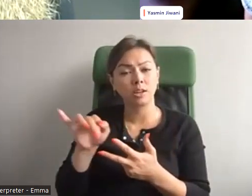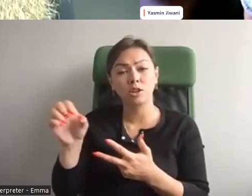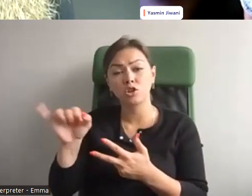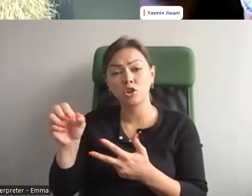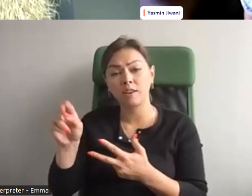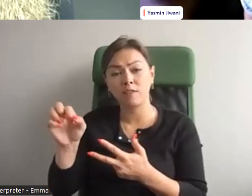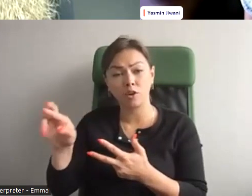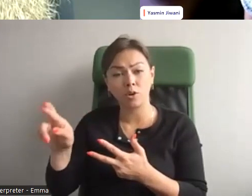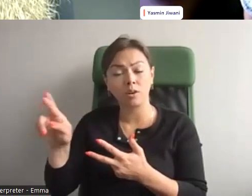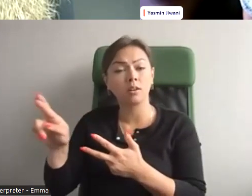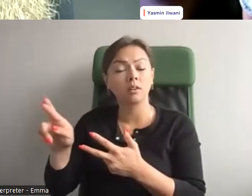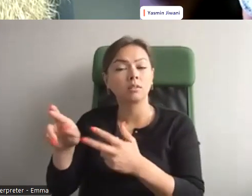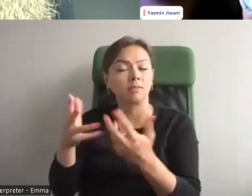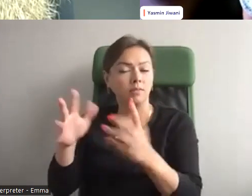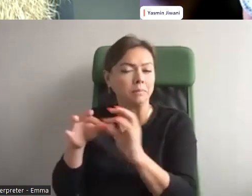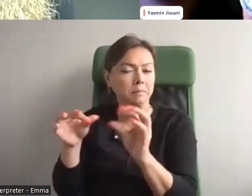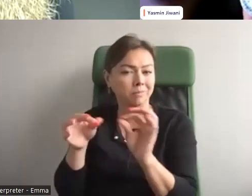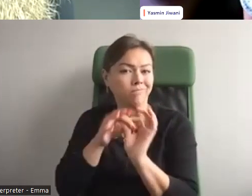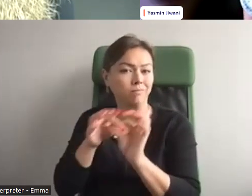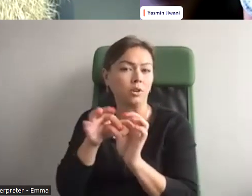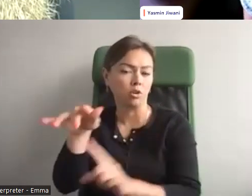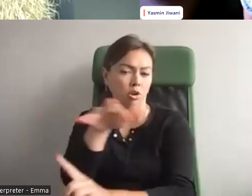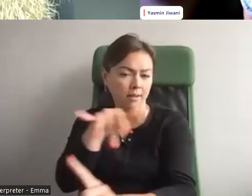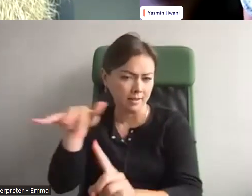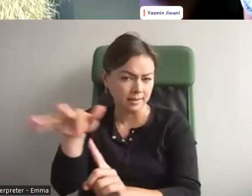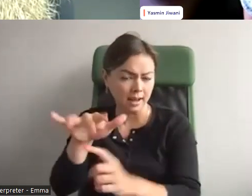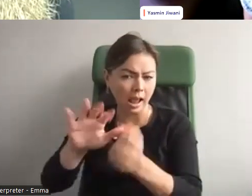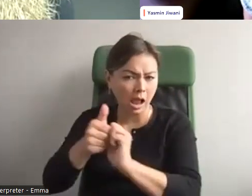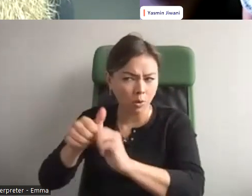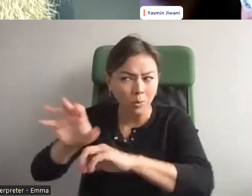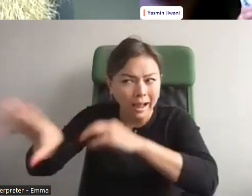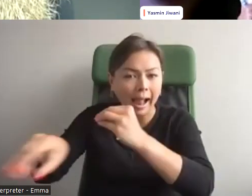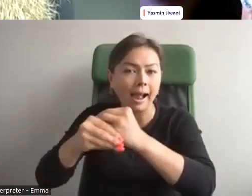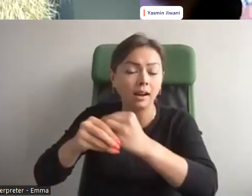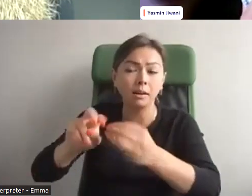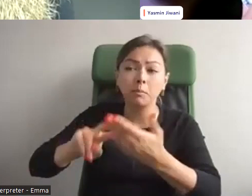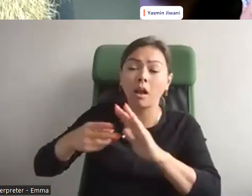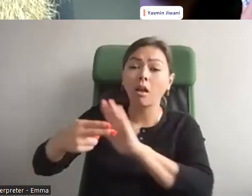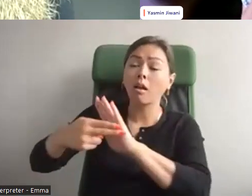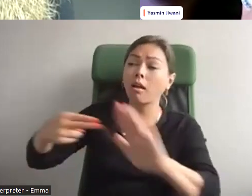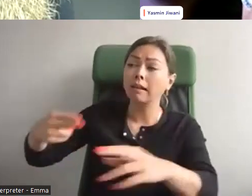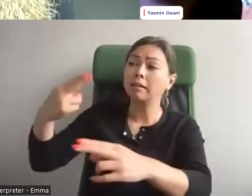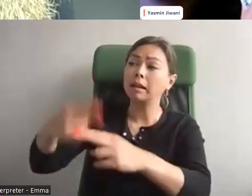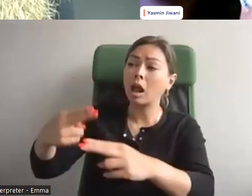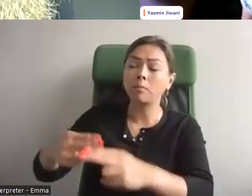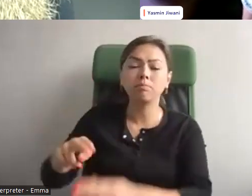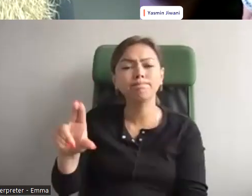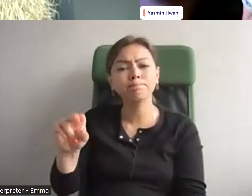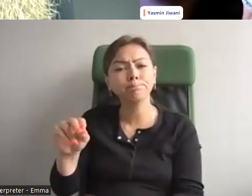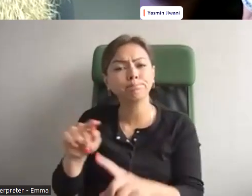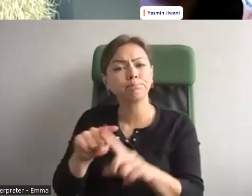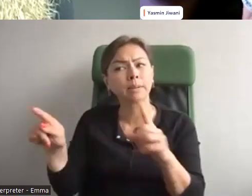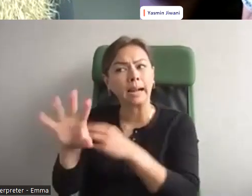we insert context? So it's not simply a matter of just naming, but let's put it in the context of the